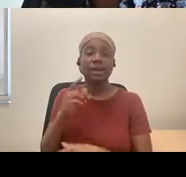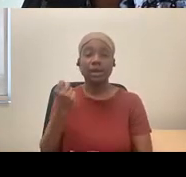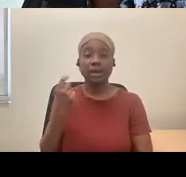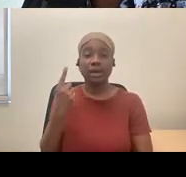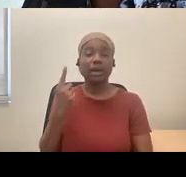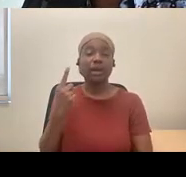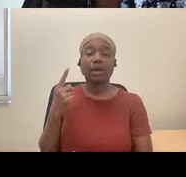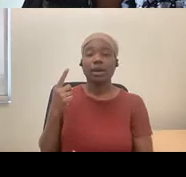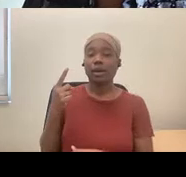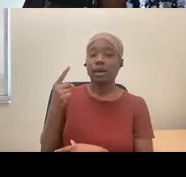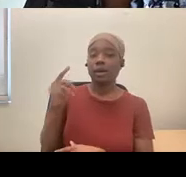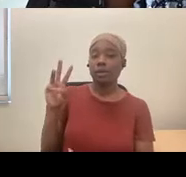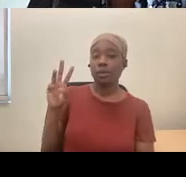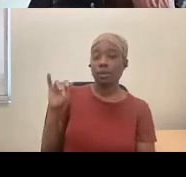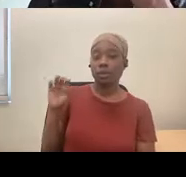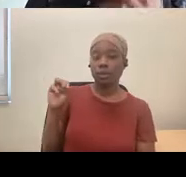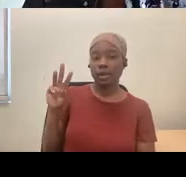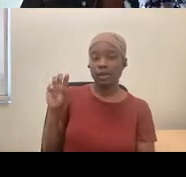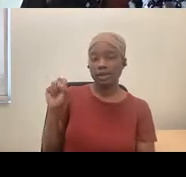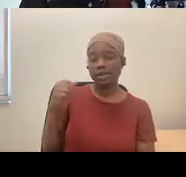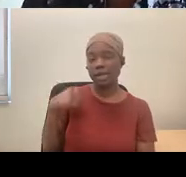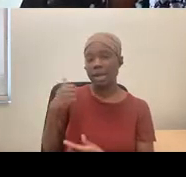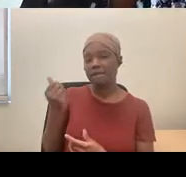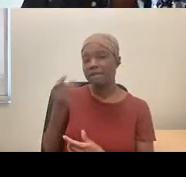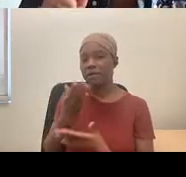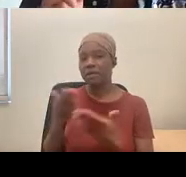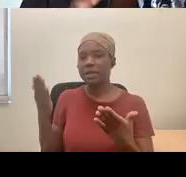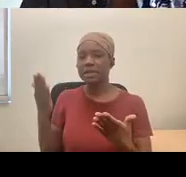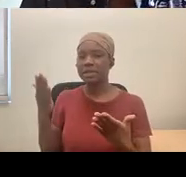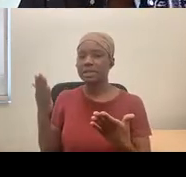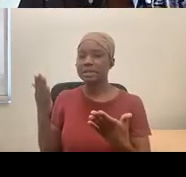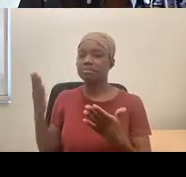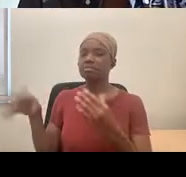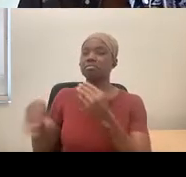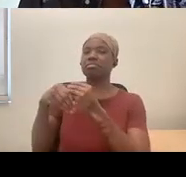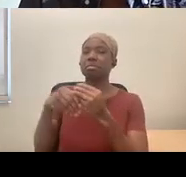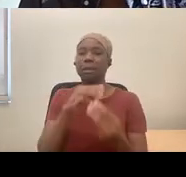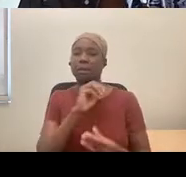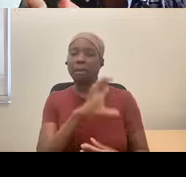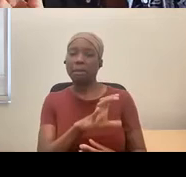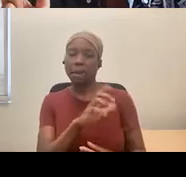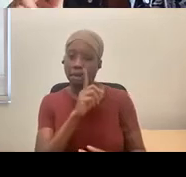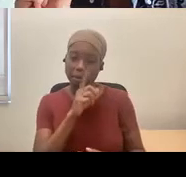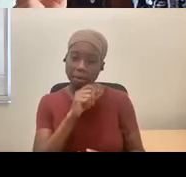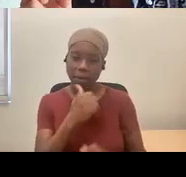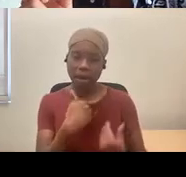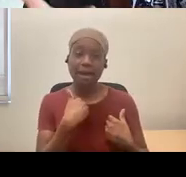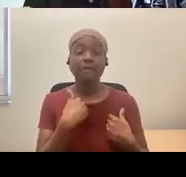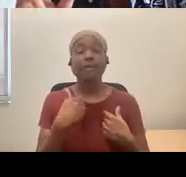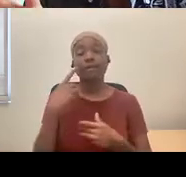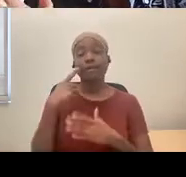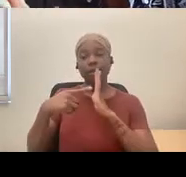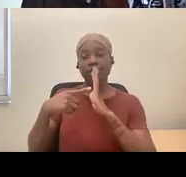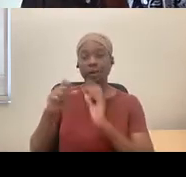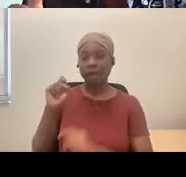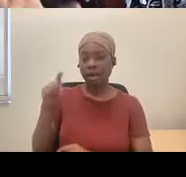Windows has a few items that I think we don't have on Macs. One is you can ask it to show you if the